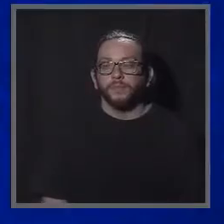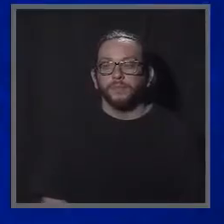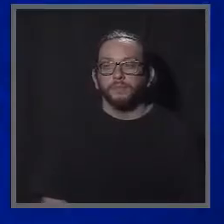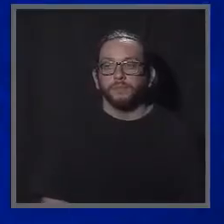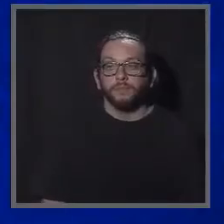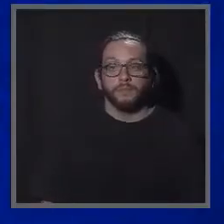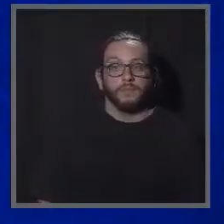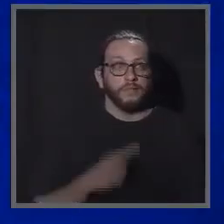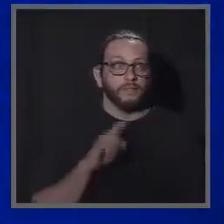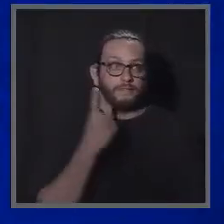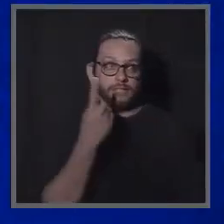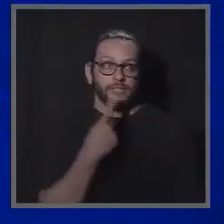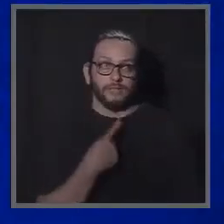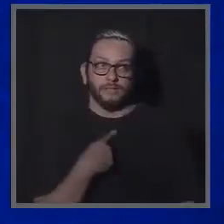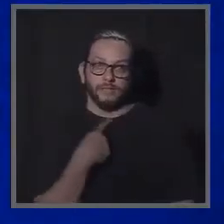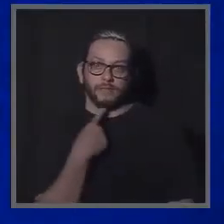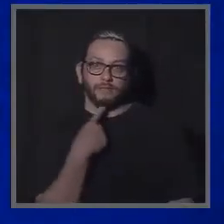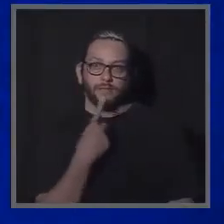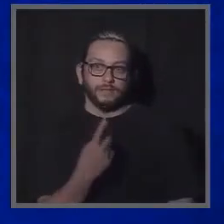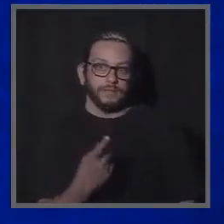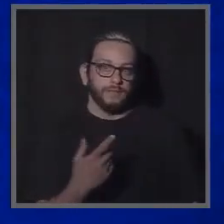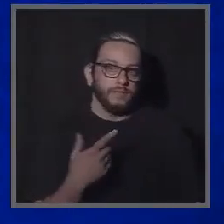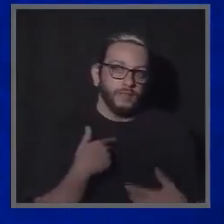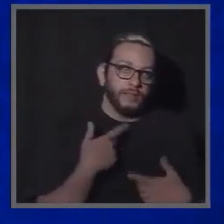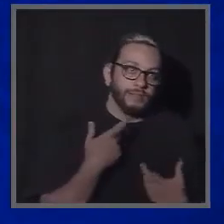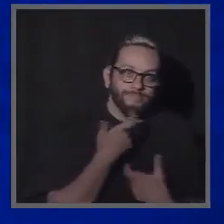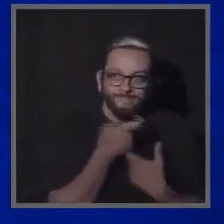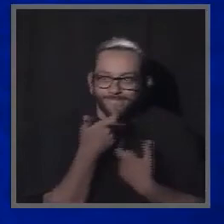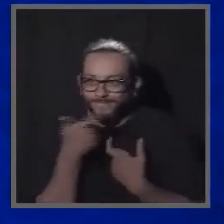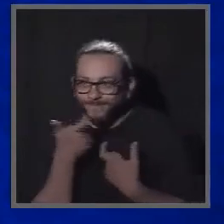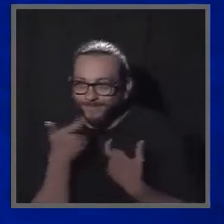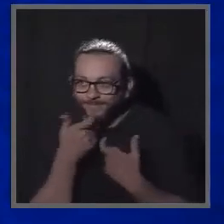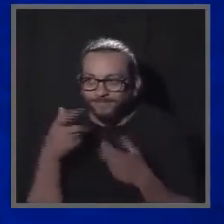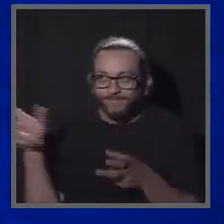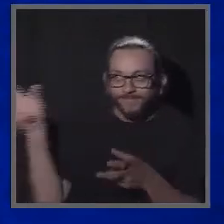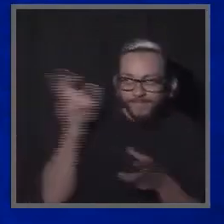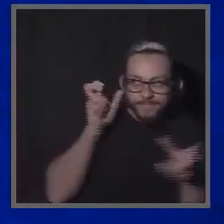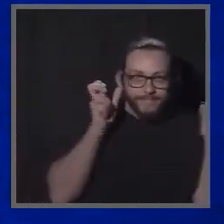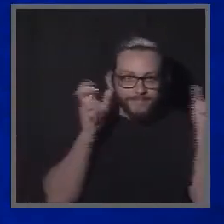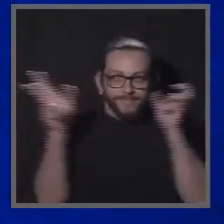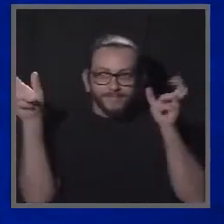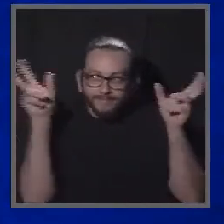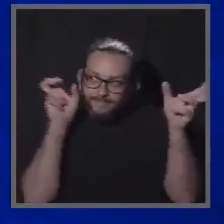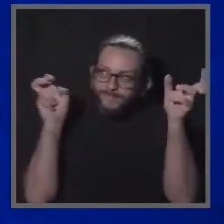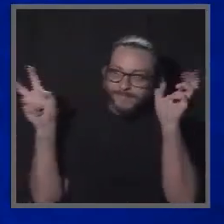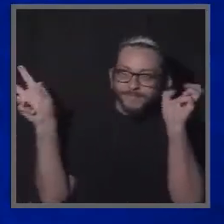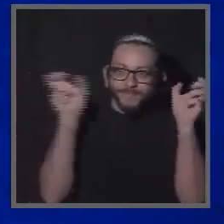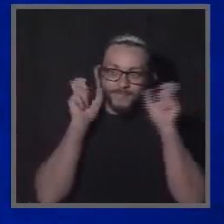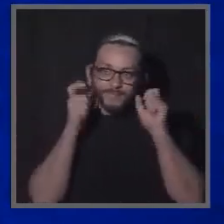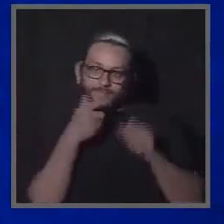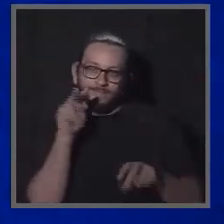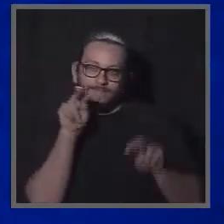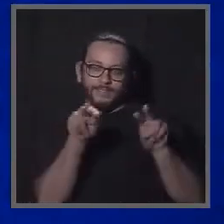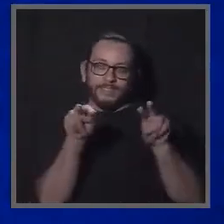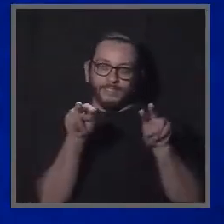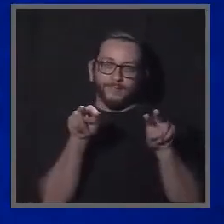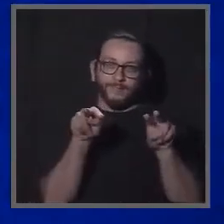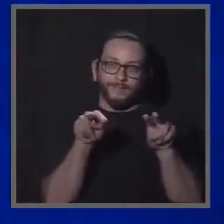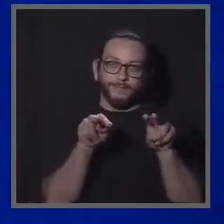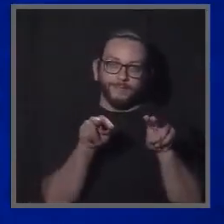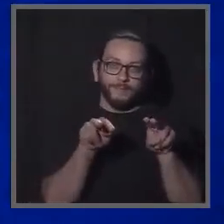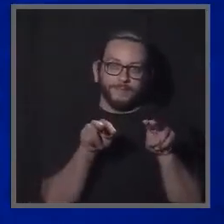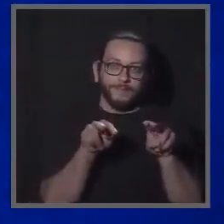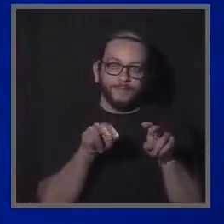say that I'm really glad to listen to this conversation and see how much the Charter